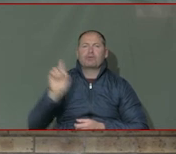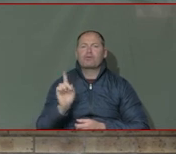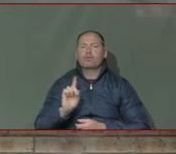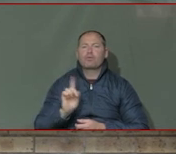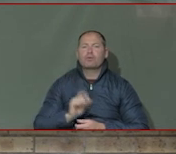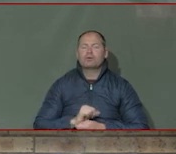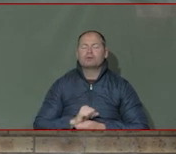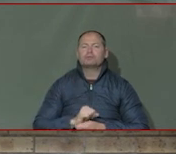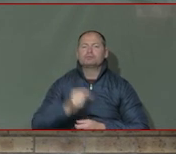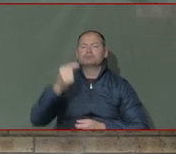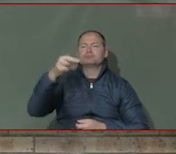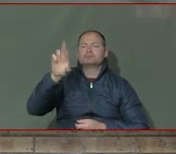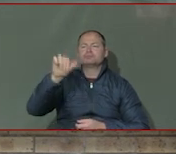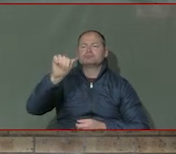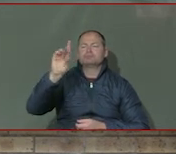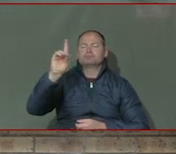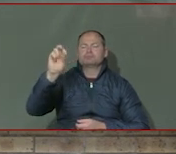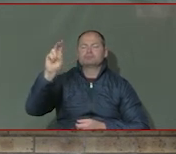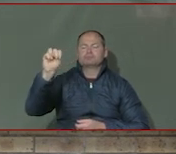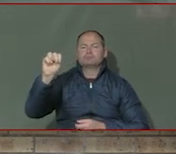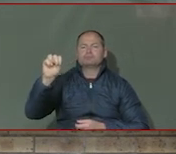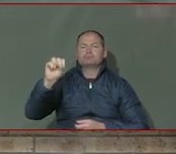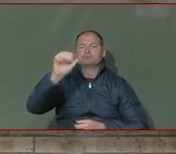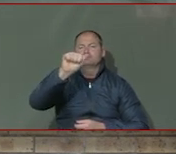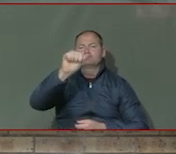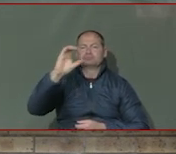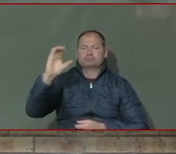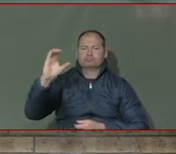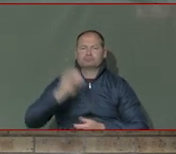the gradient of AC.